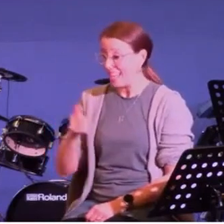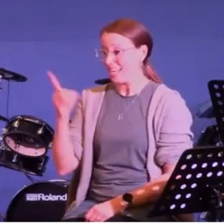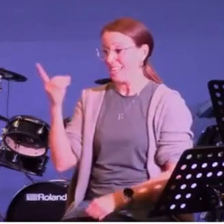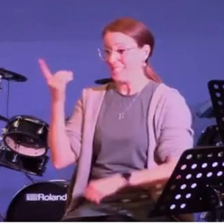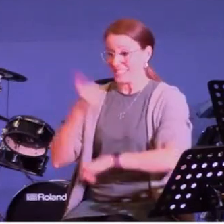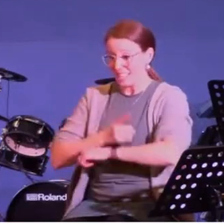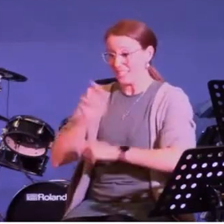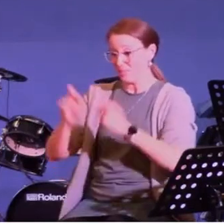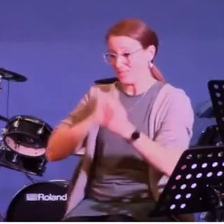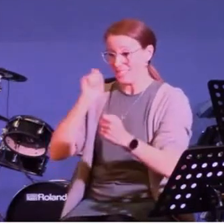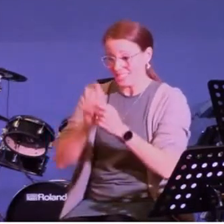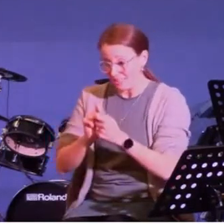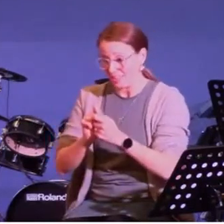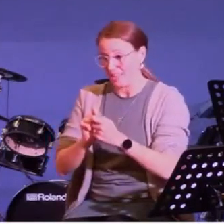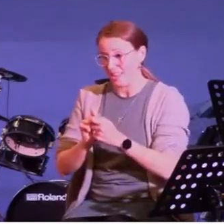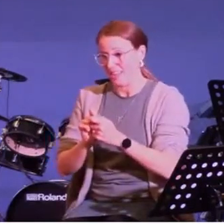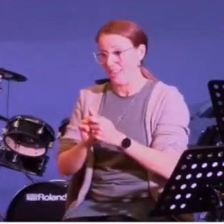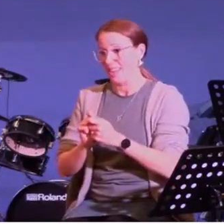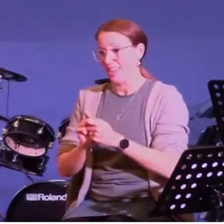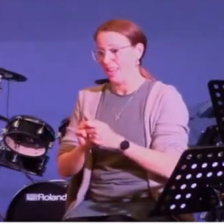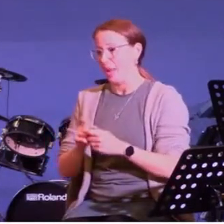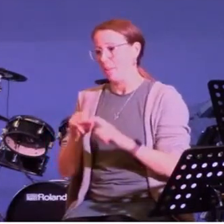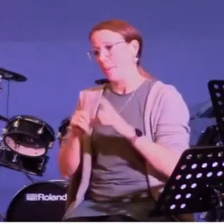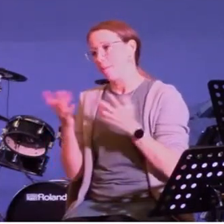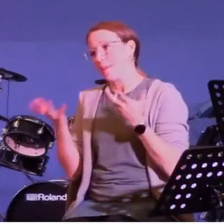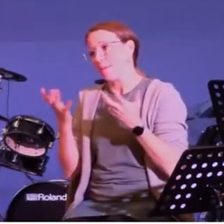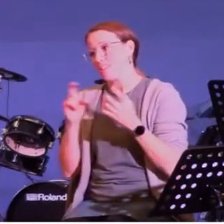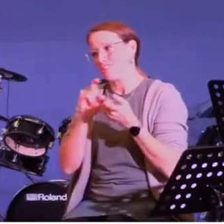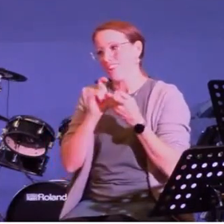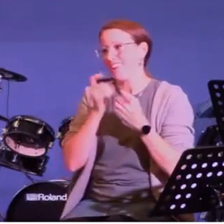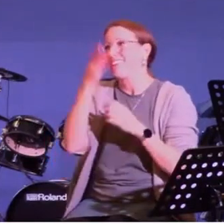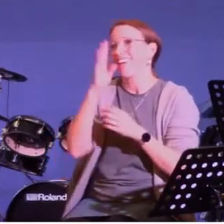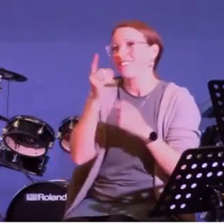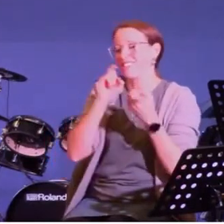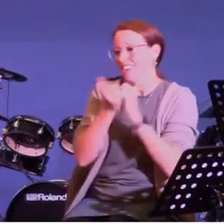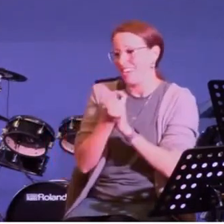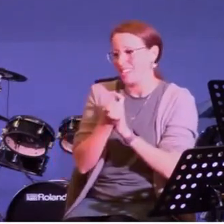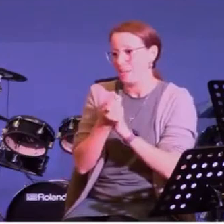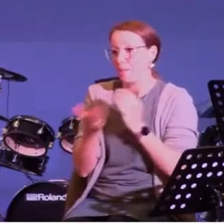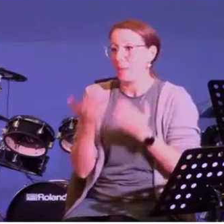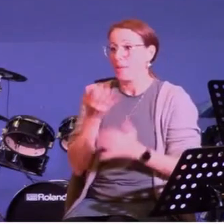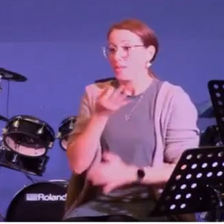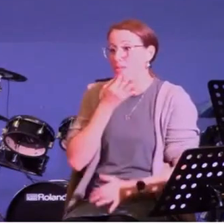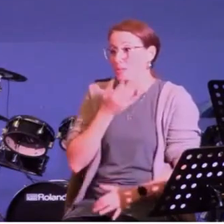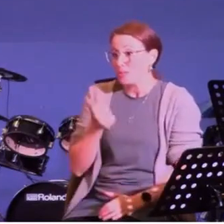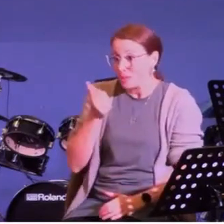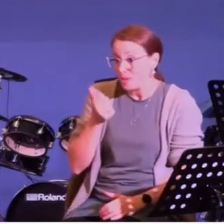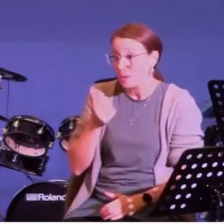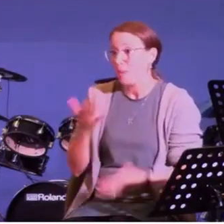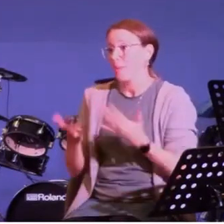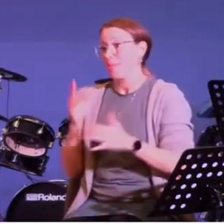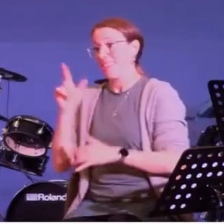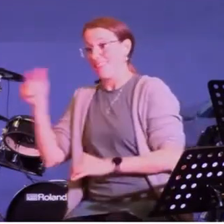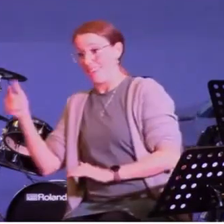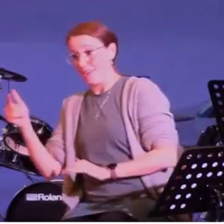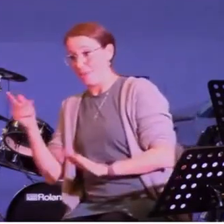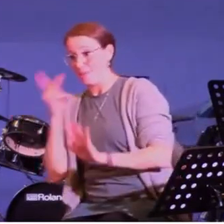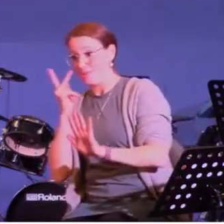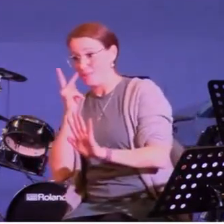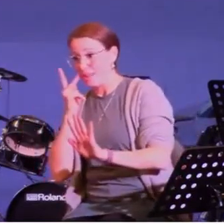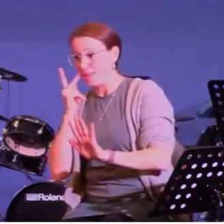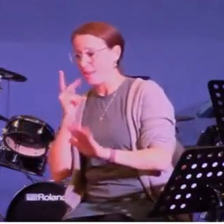show up. And it could be later, it could be sooner, but it could be later, right? So there's that.